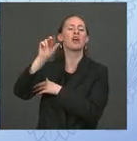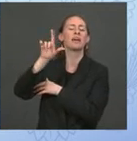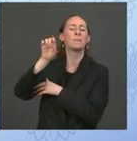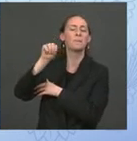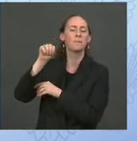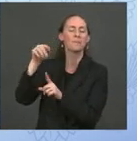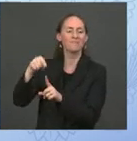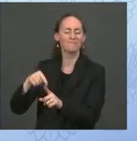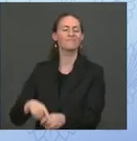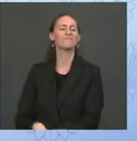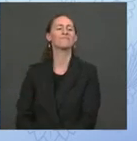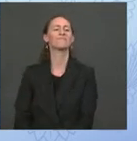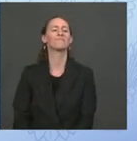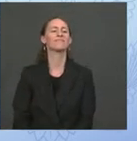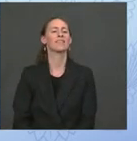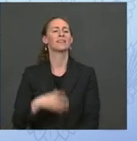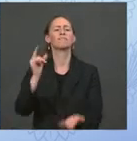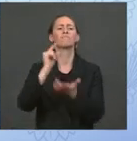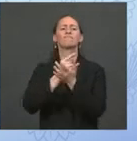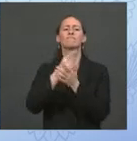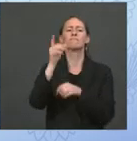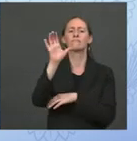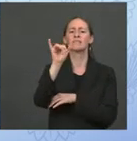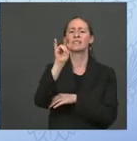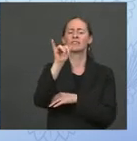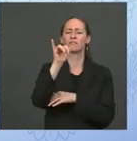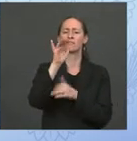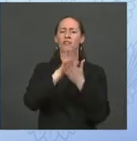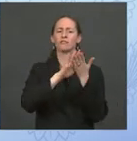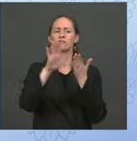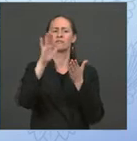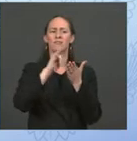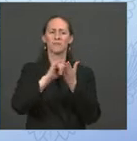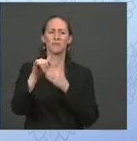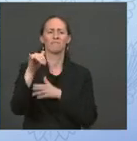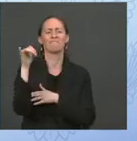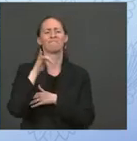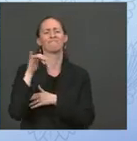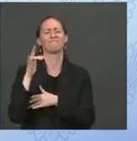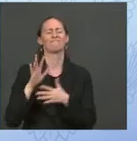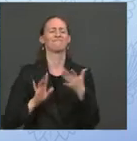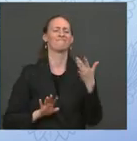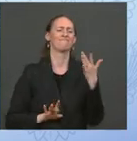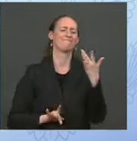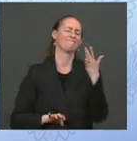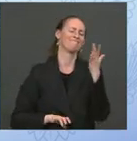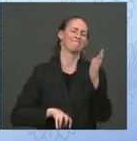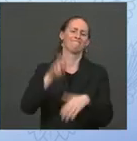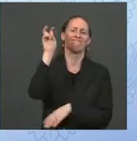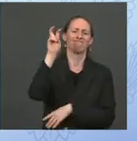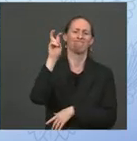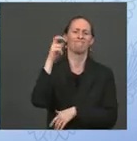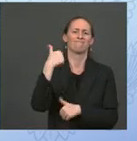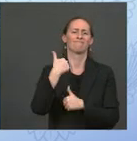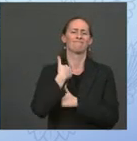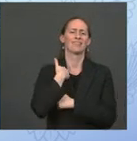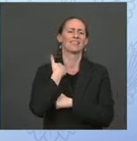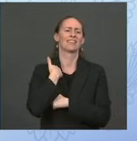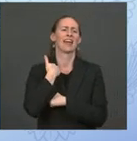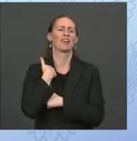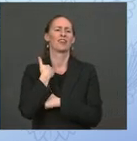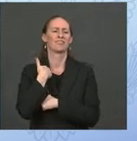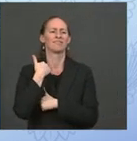City College in New York. And he rose to the highest ranks, not only in the military, but also in areas of foreign policy